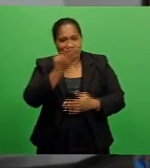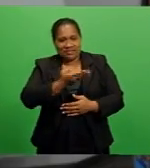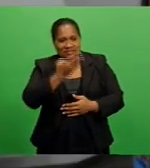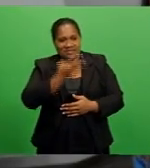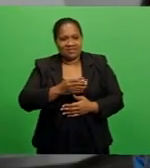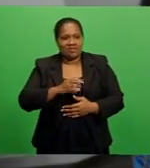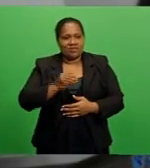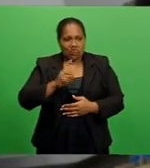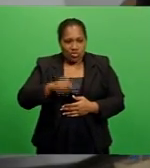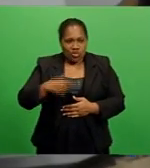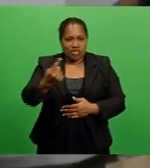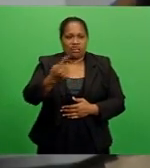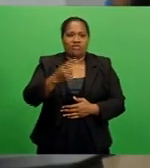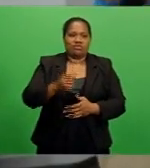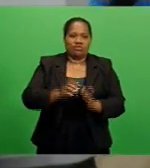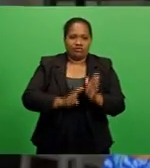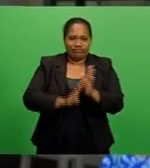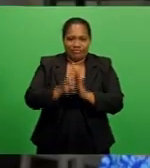shine.